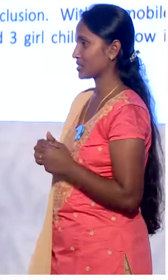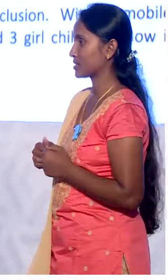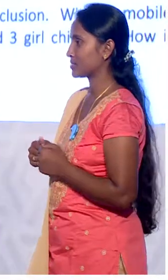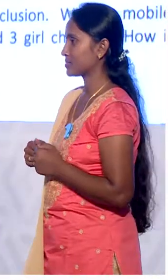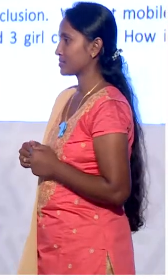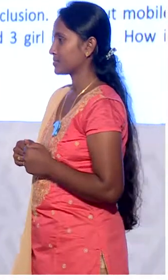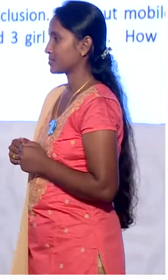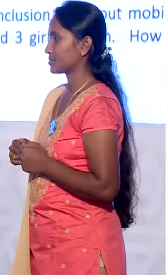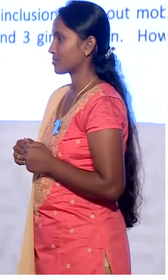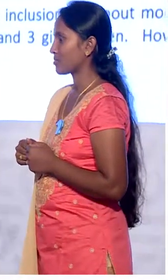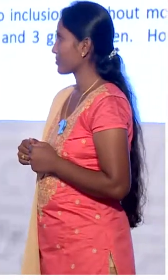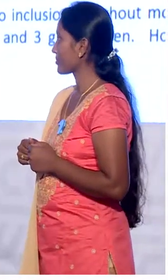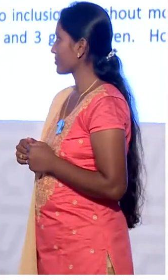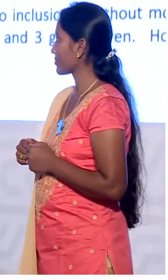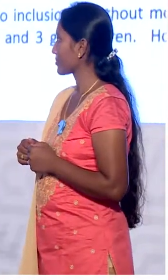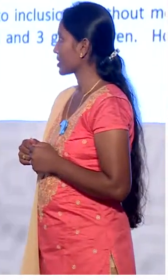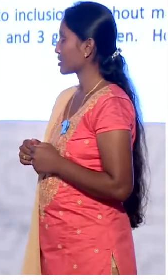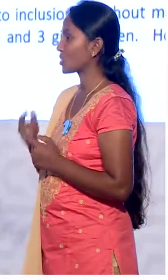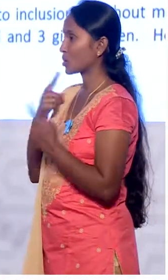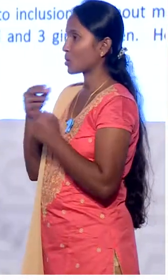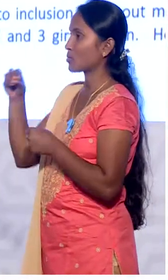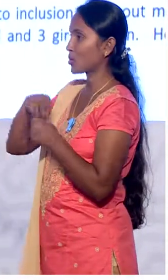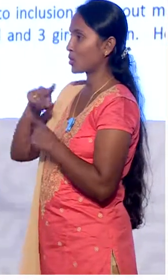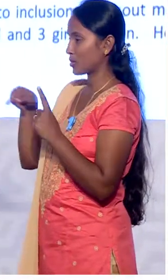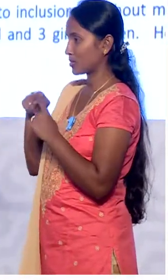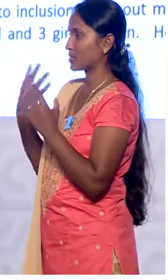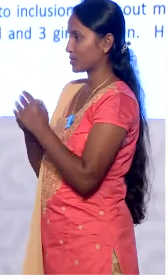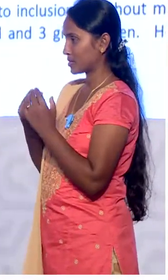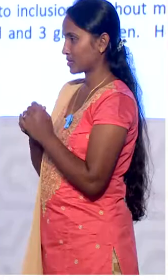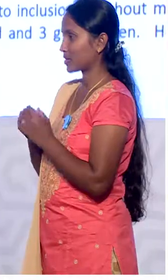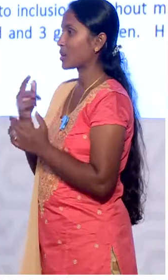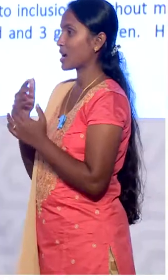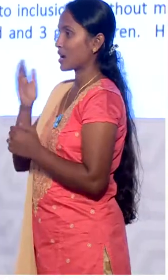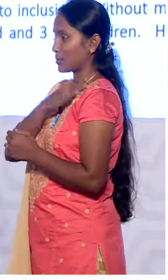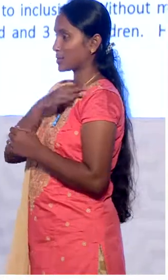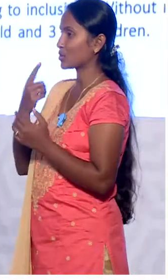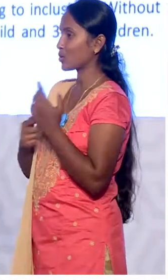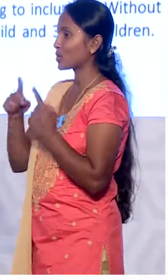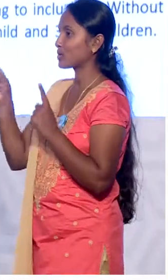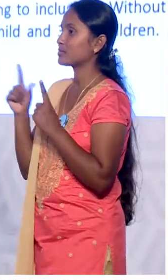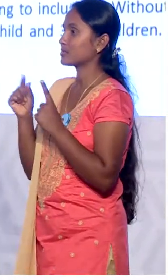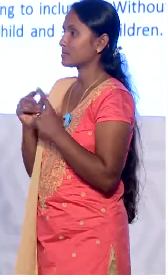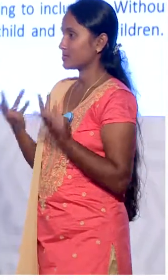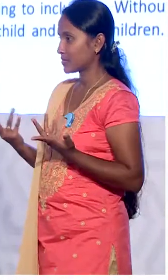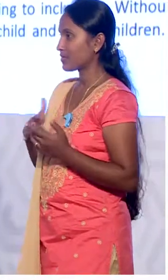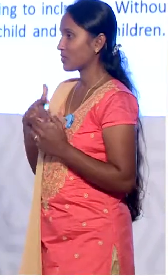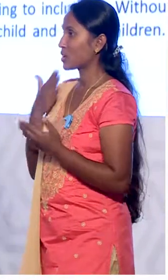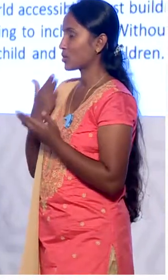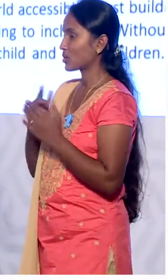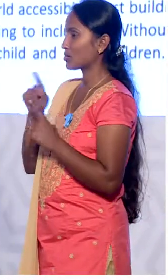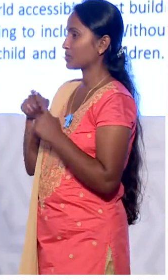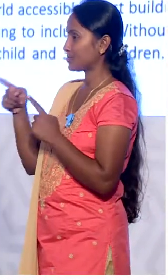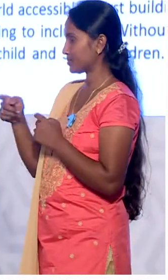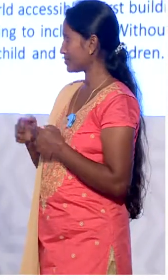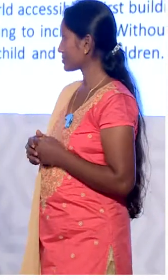the way to do it is talk more about it, appreciate what you have, and please turn to your left and